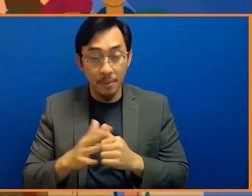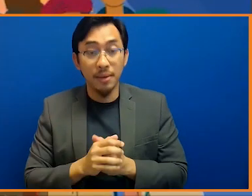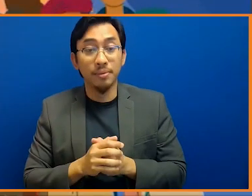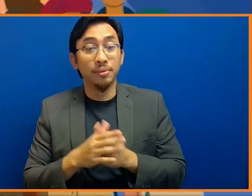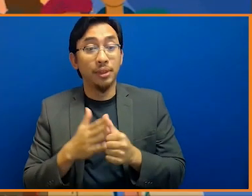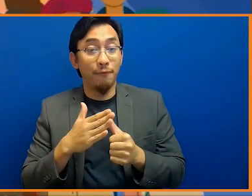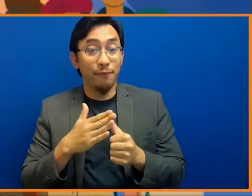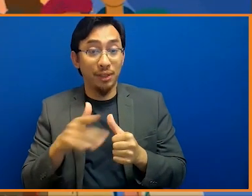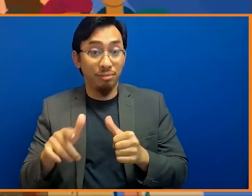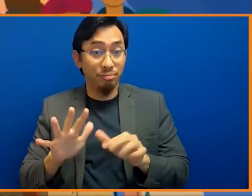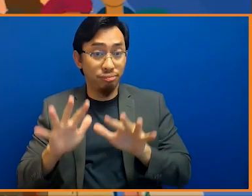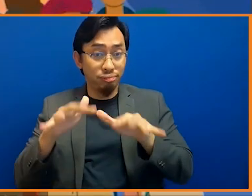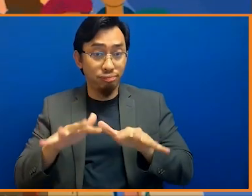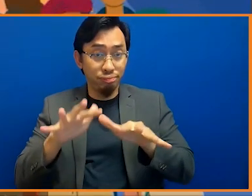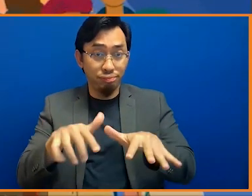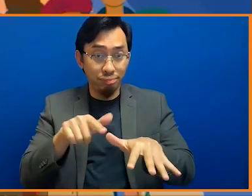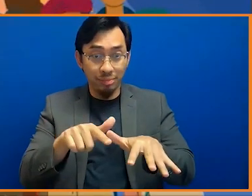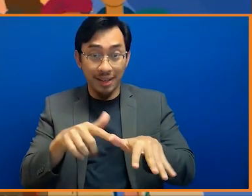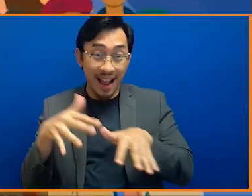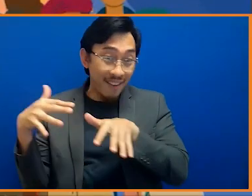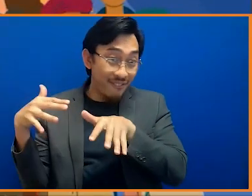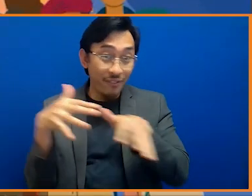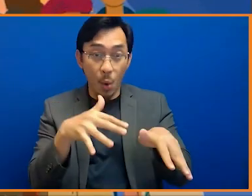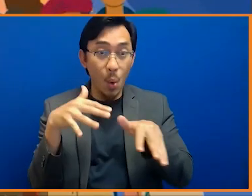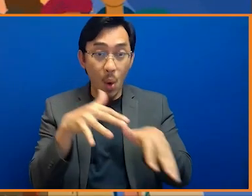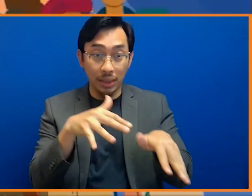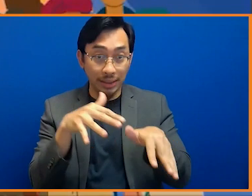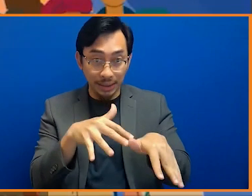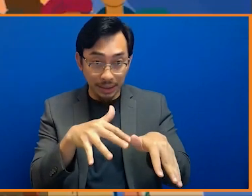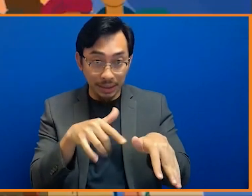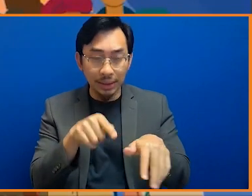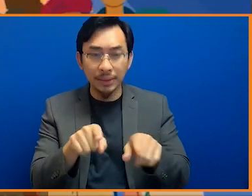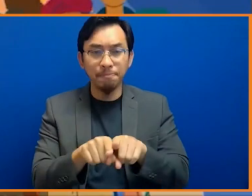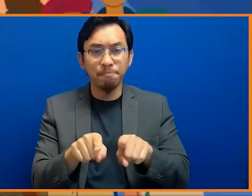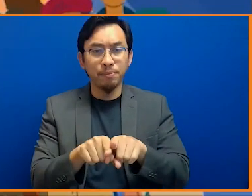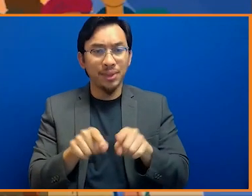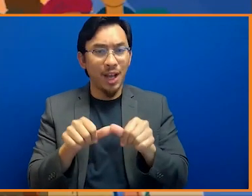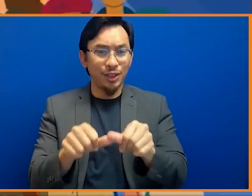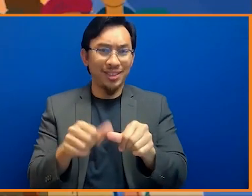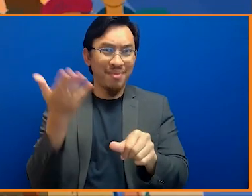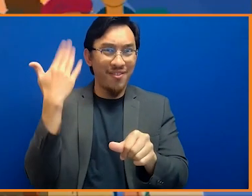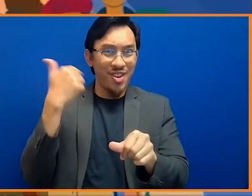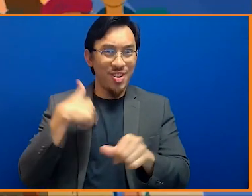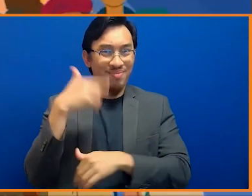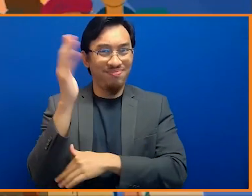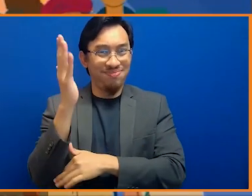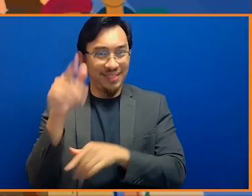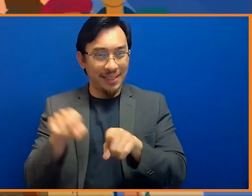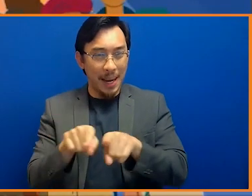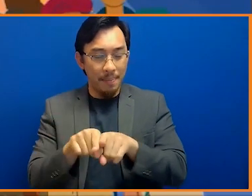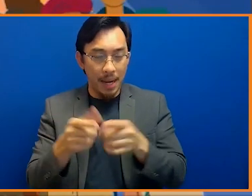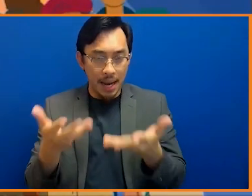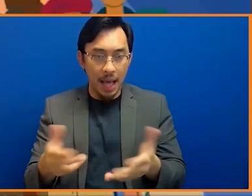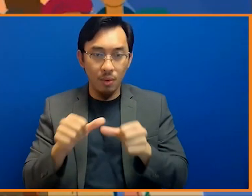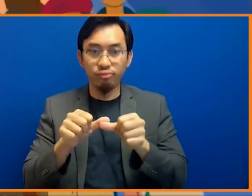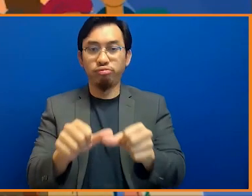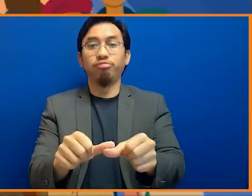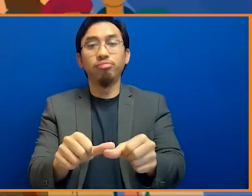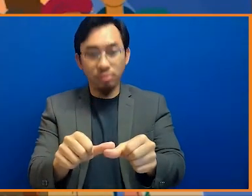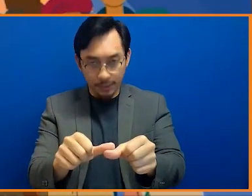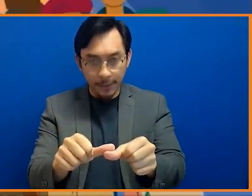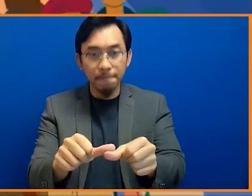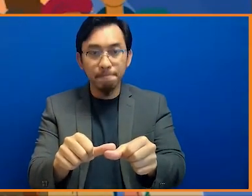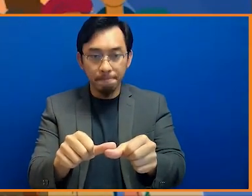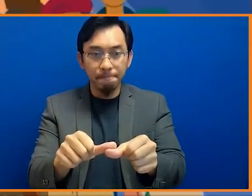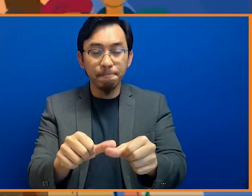first about tsunami evacuation and early warning system, this is a kind of continuation before from session